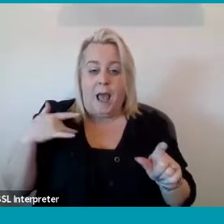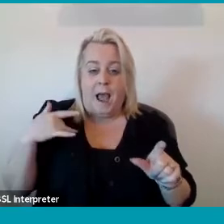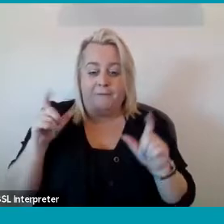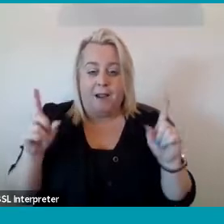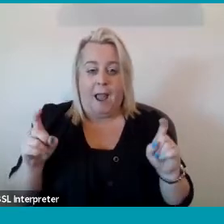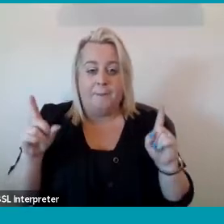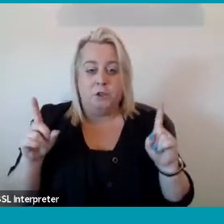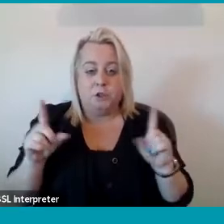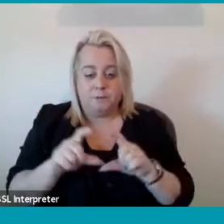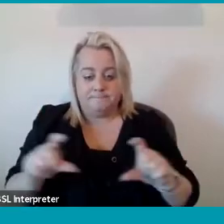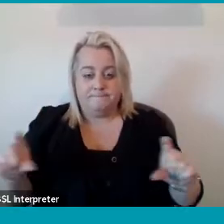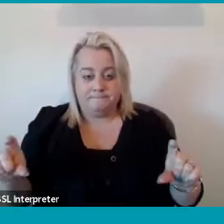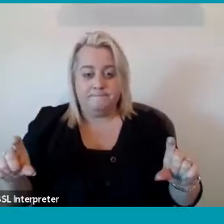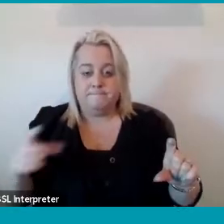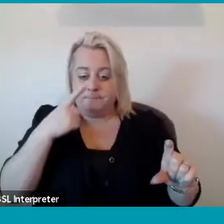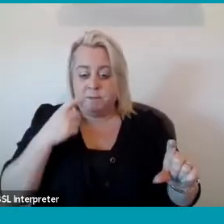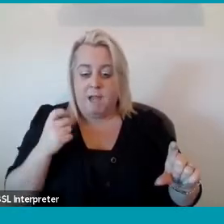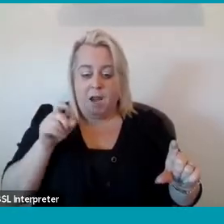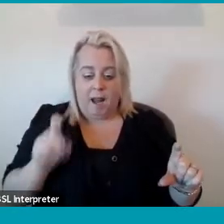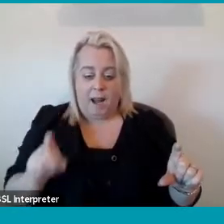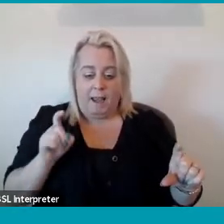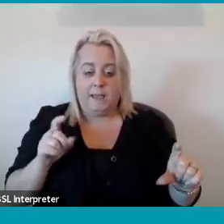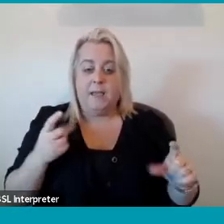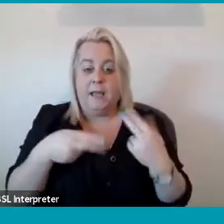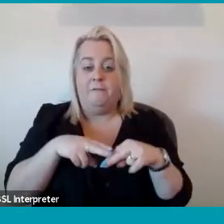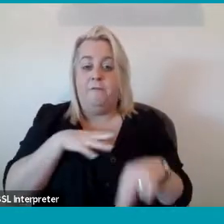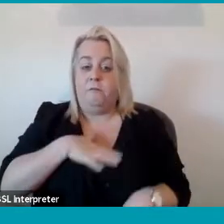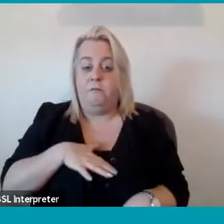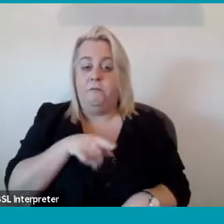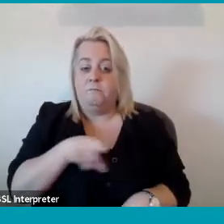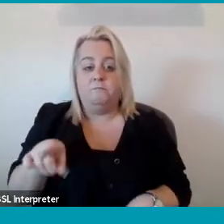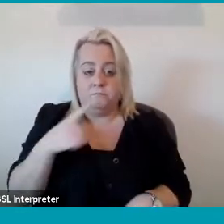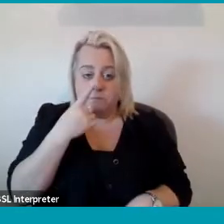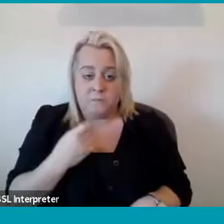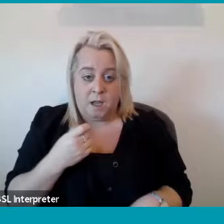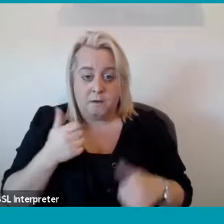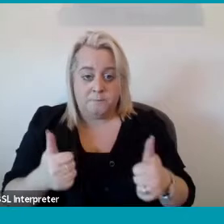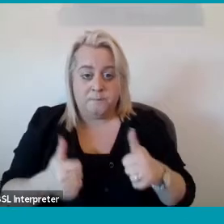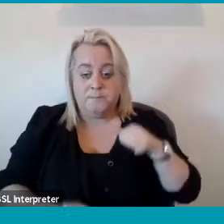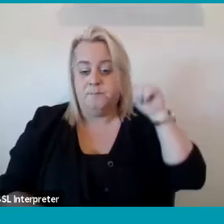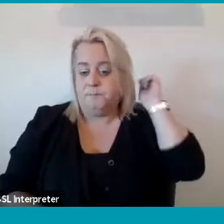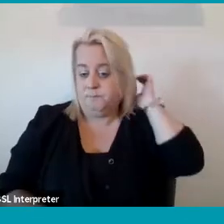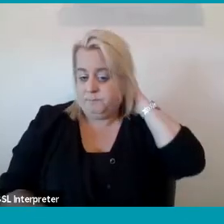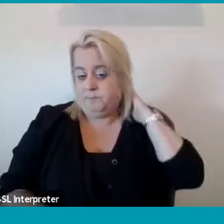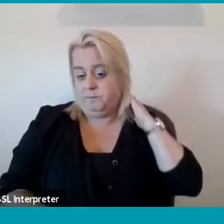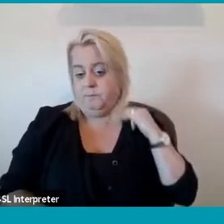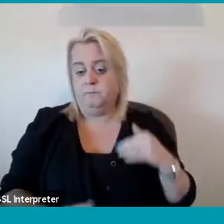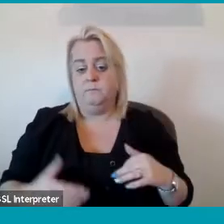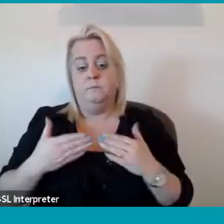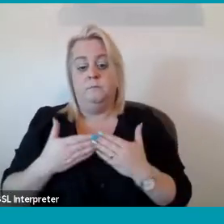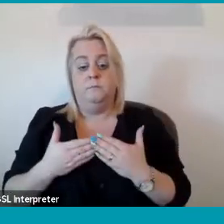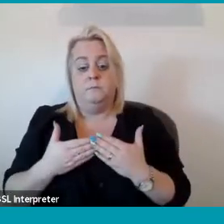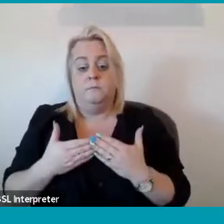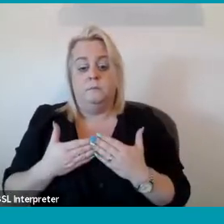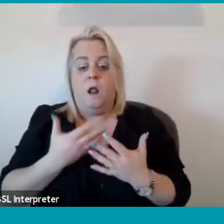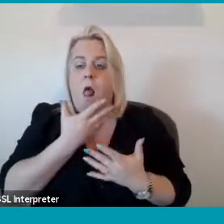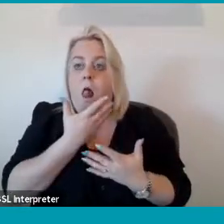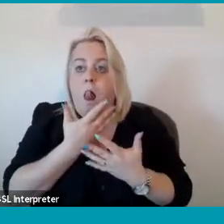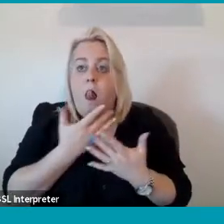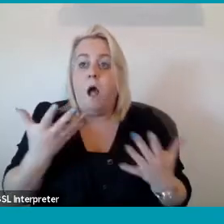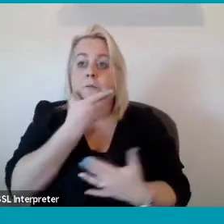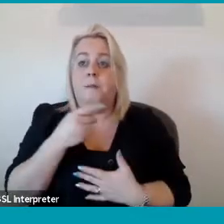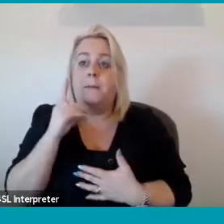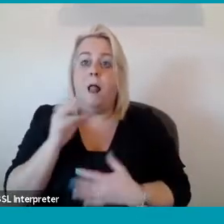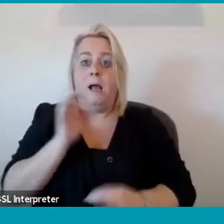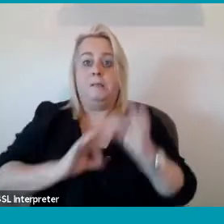on the bit at the bottom for that. And we've supply these, not necessarily because anybody's asked for them, but because we